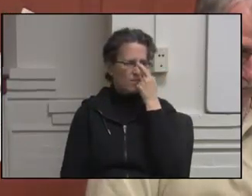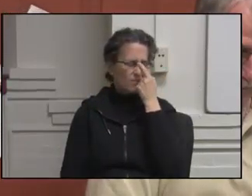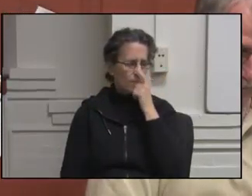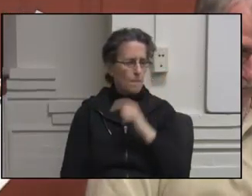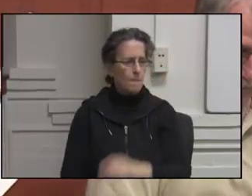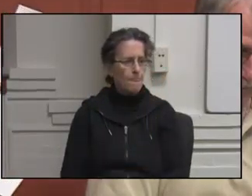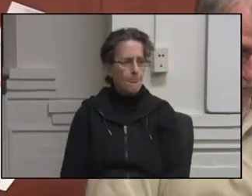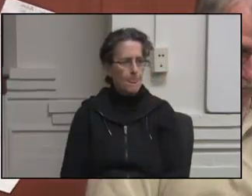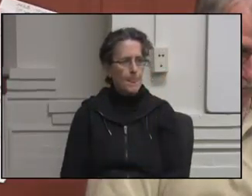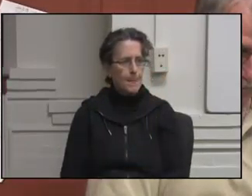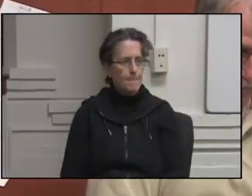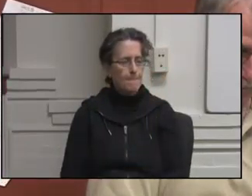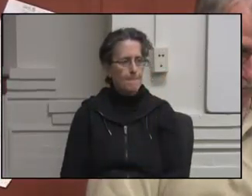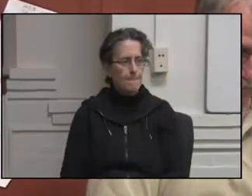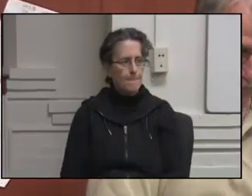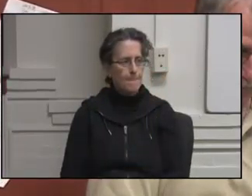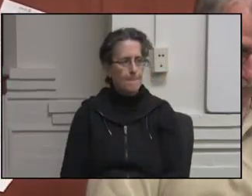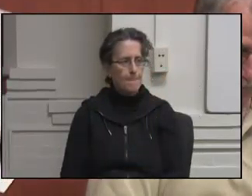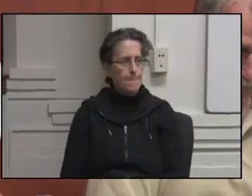Is there any relation